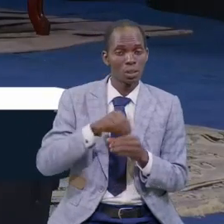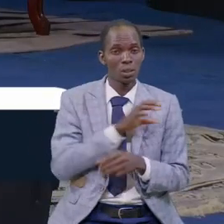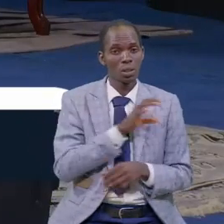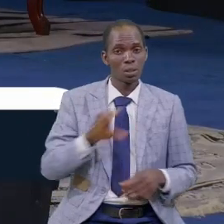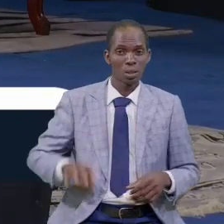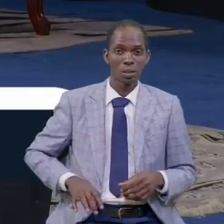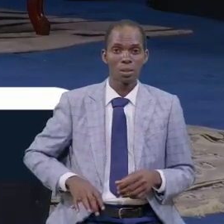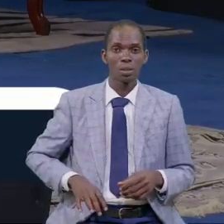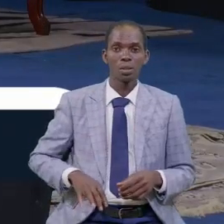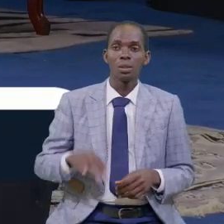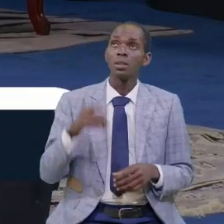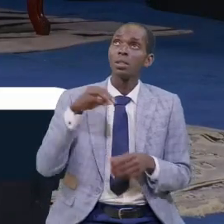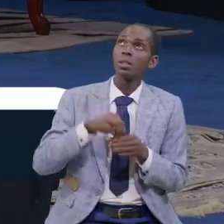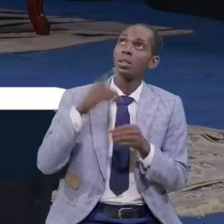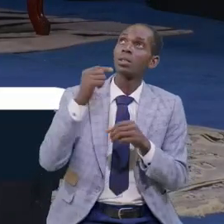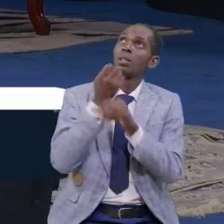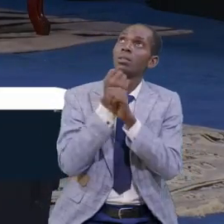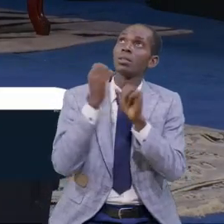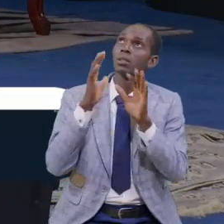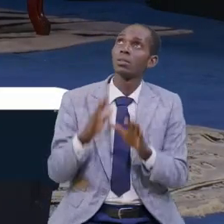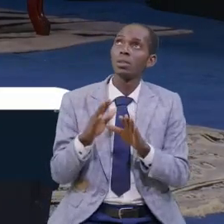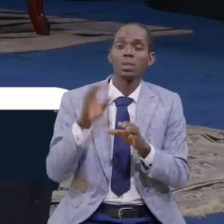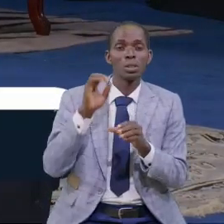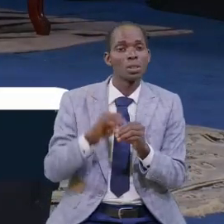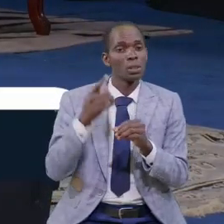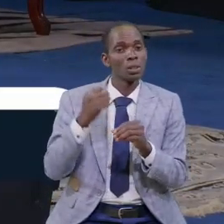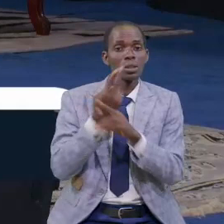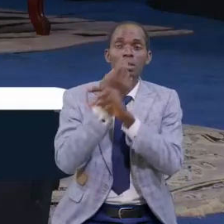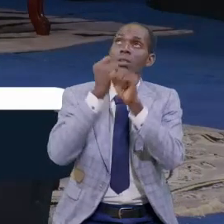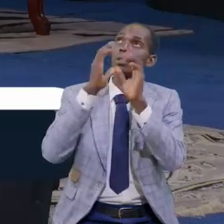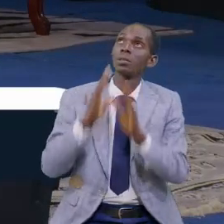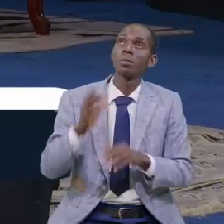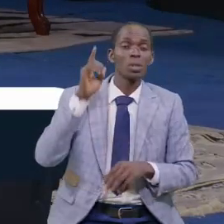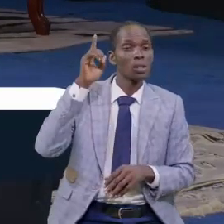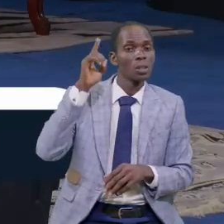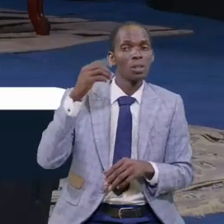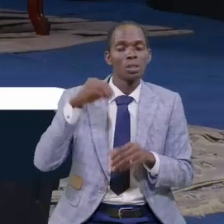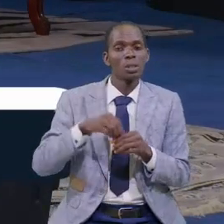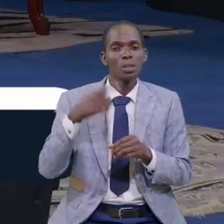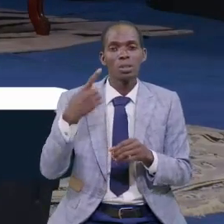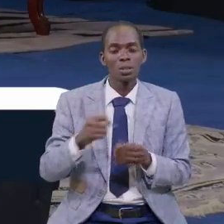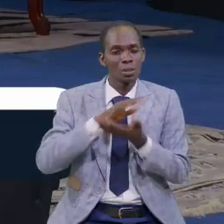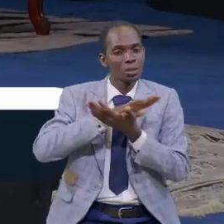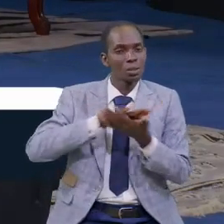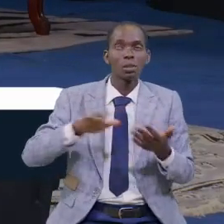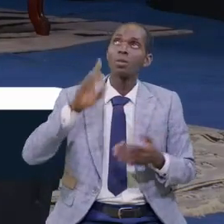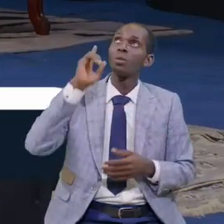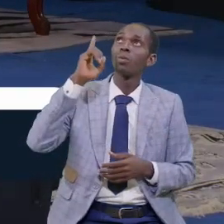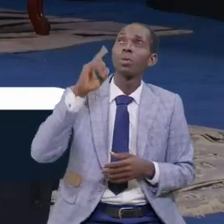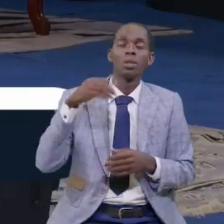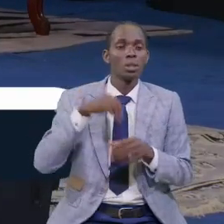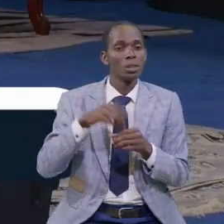the Savior, in the Redeemer, in the spotless one, in the sinless